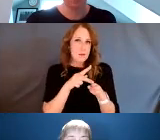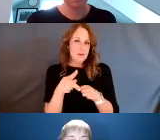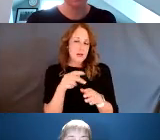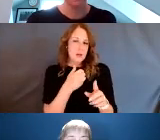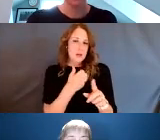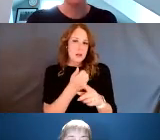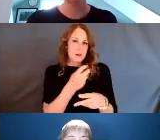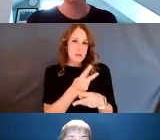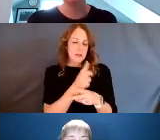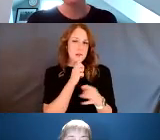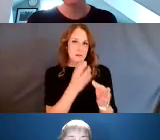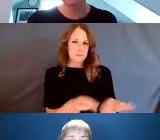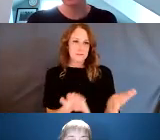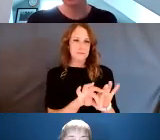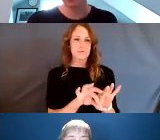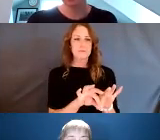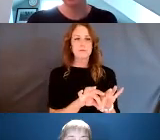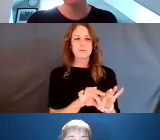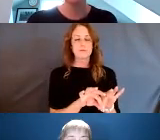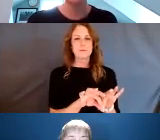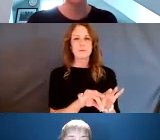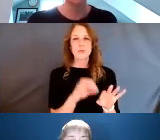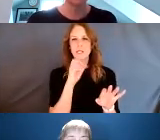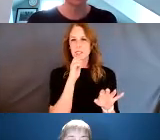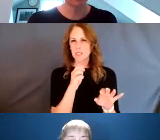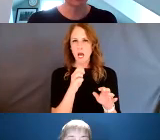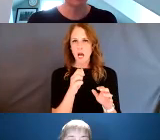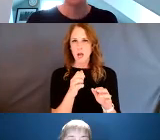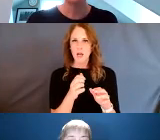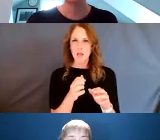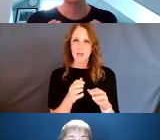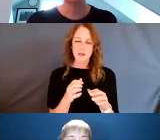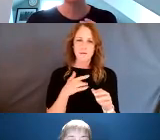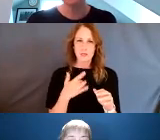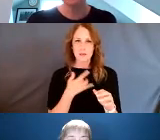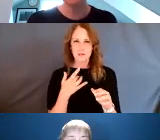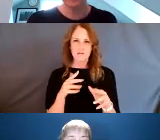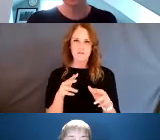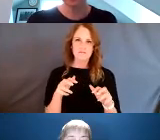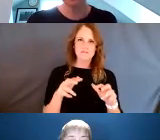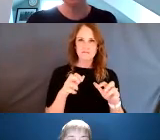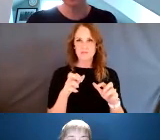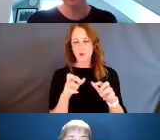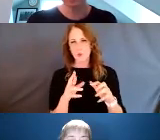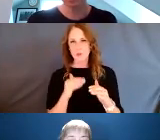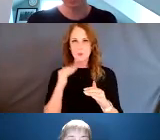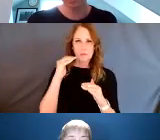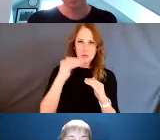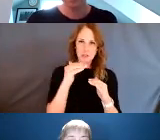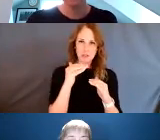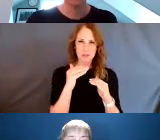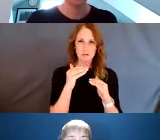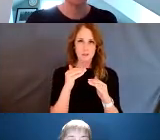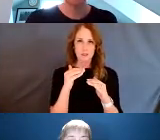really important. I don't think it feels indulgent or should feel indulgent because this is what sustains you to do this